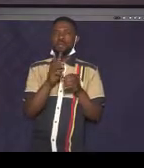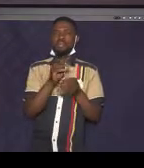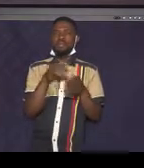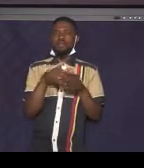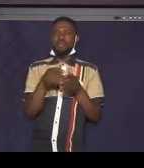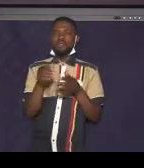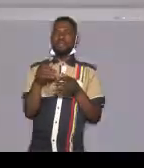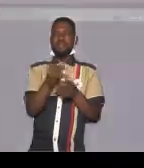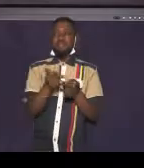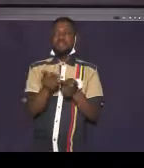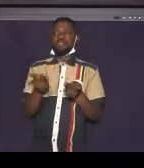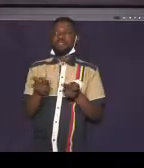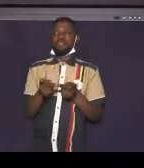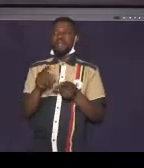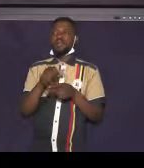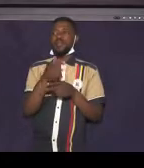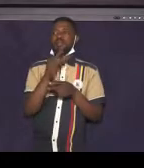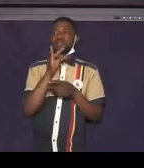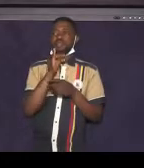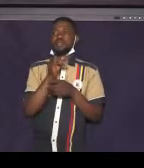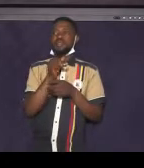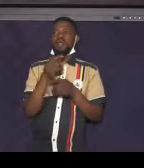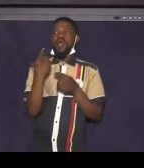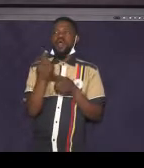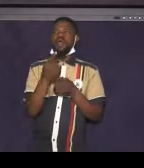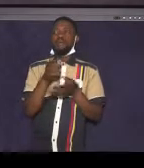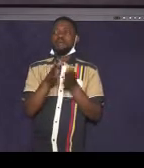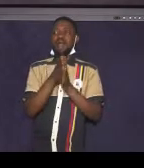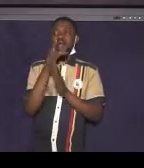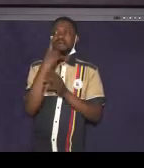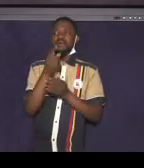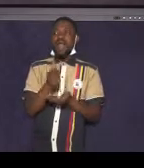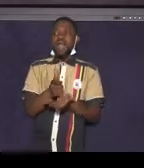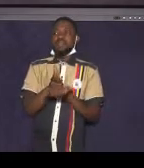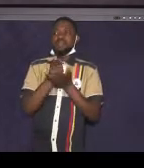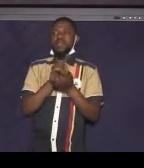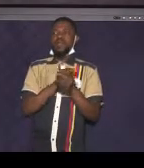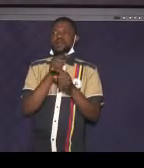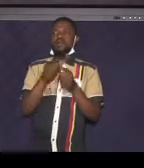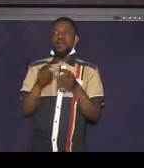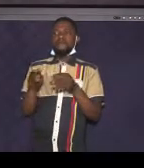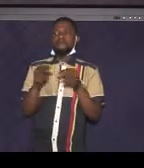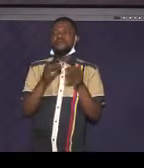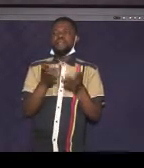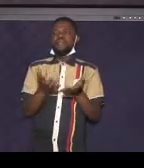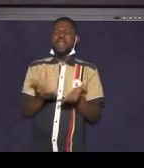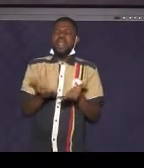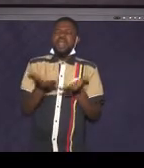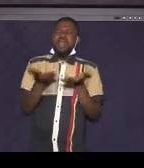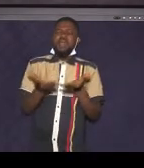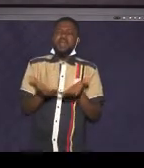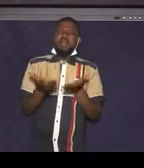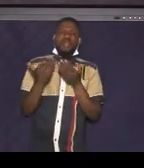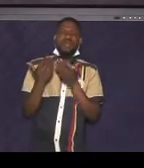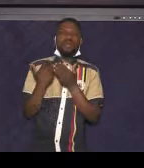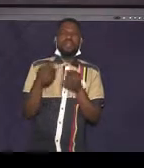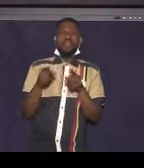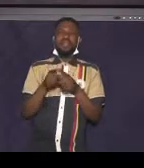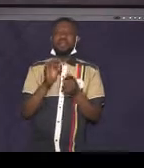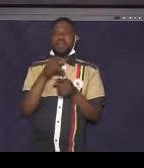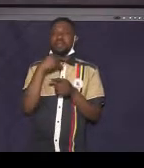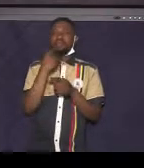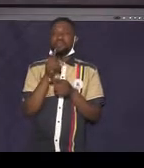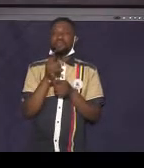right places. Next one is always ask for assistance when moving heavy loads. Like I told you,